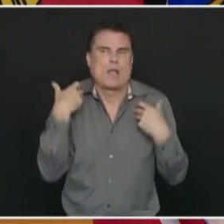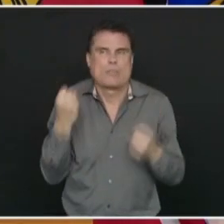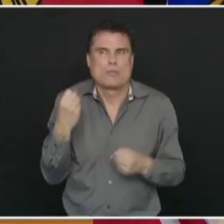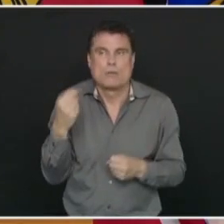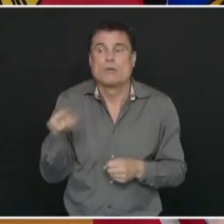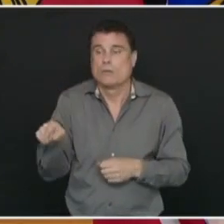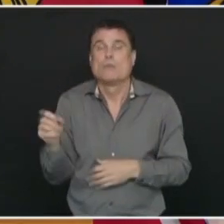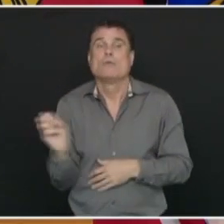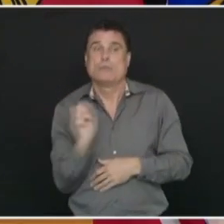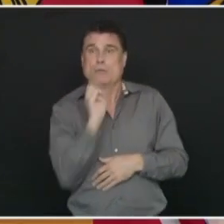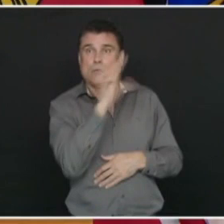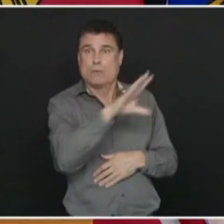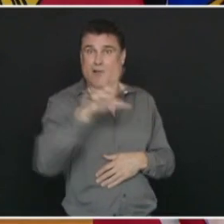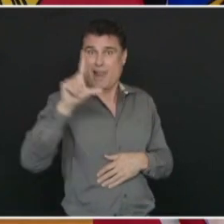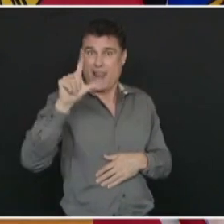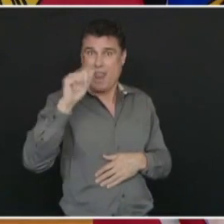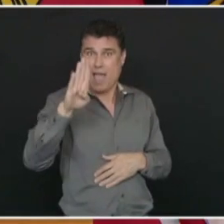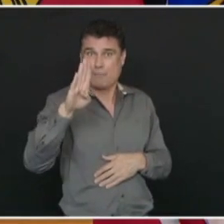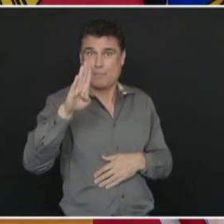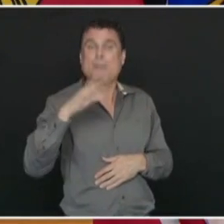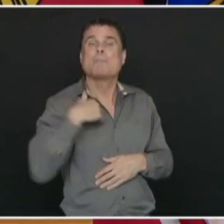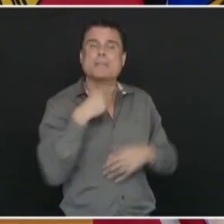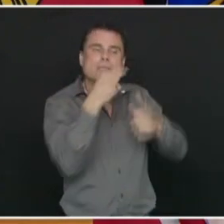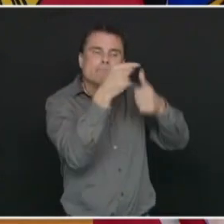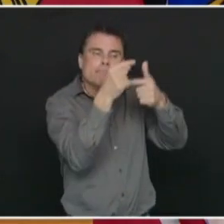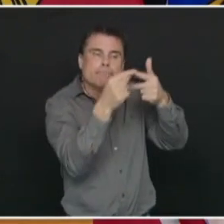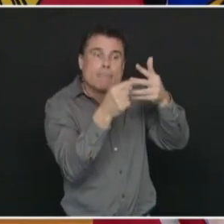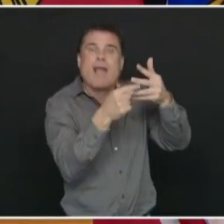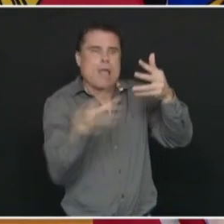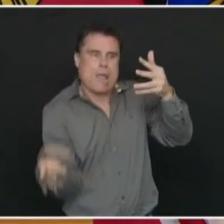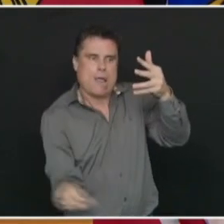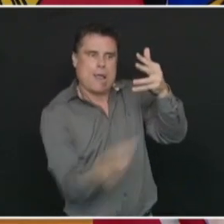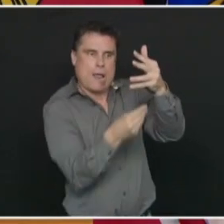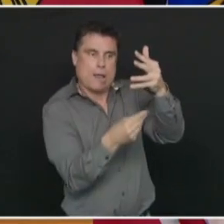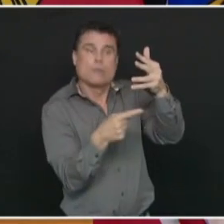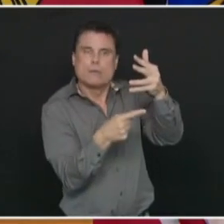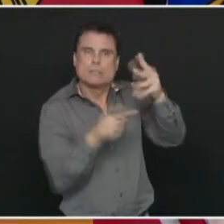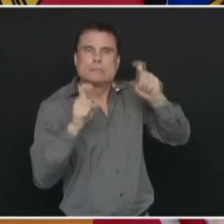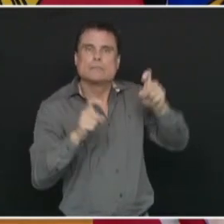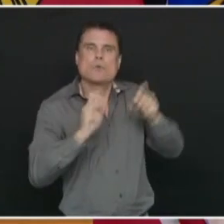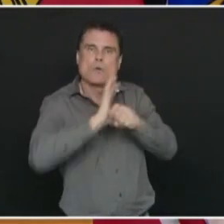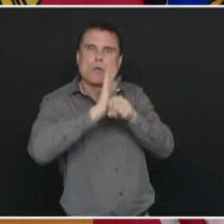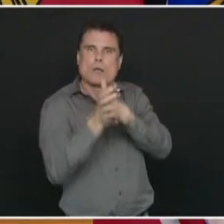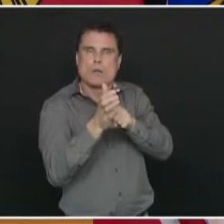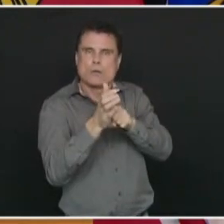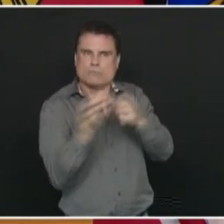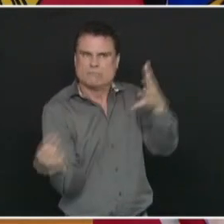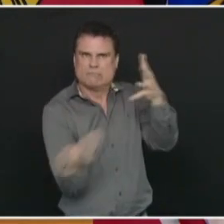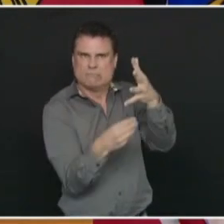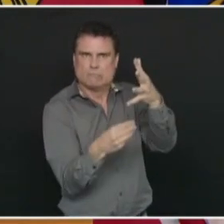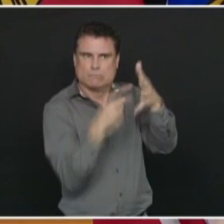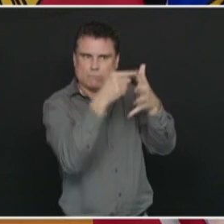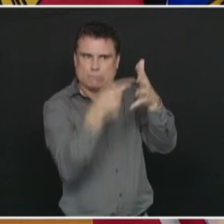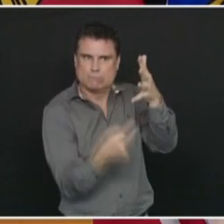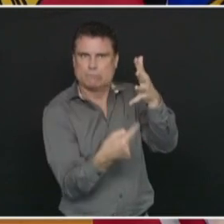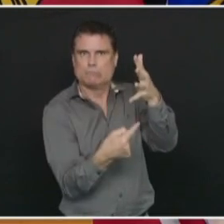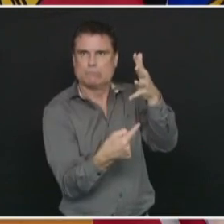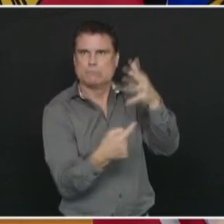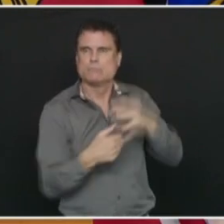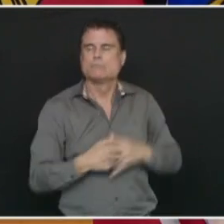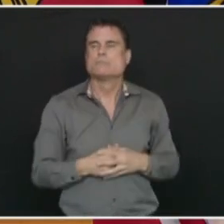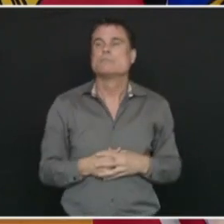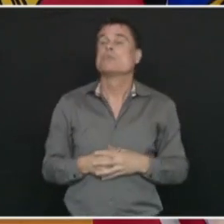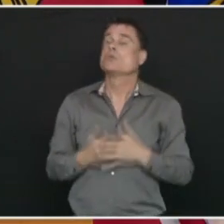So that's it's partly a good thing, and it's partly a reflection of the amount of respiratory illness that's in our community right now.